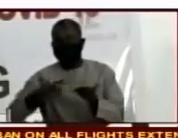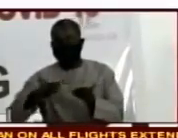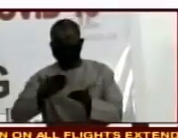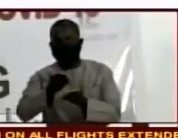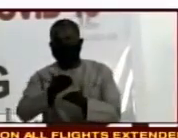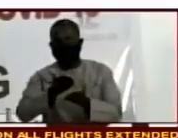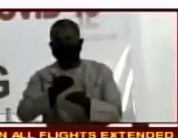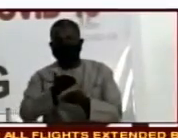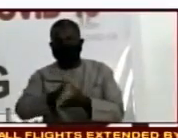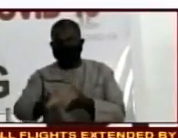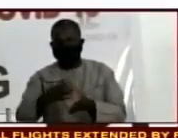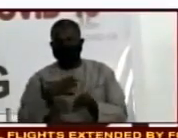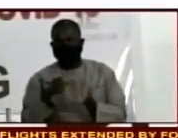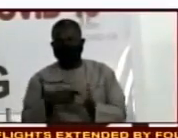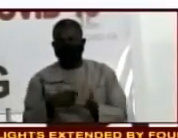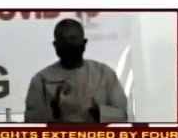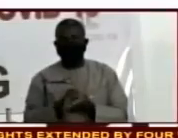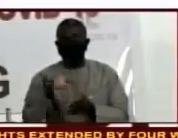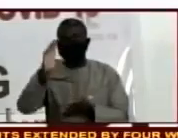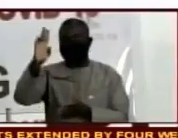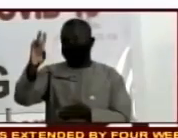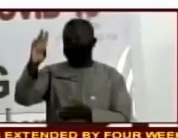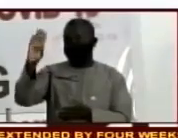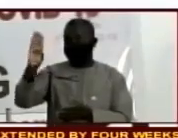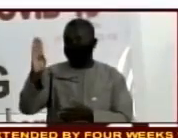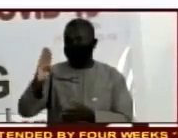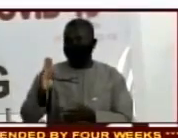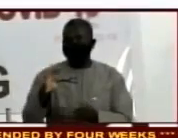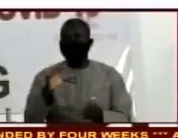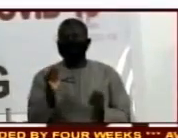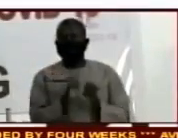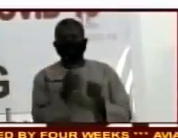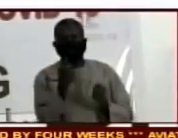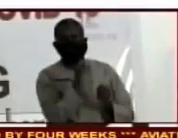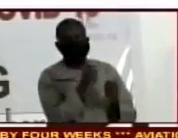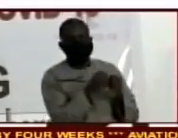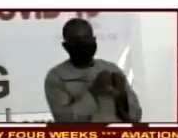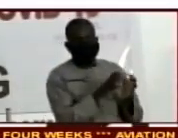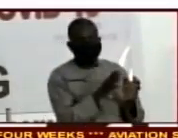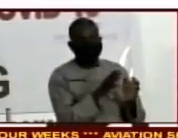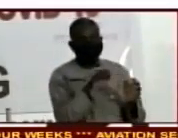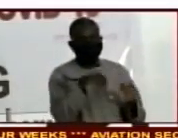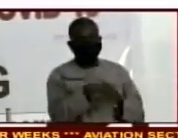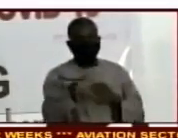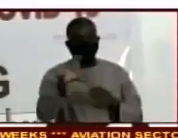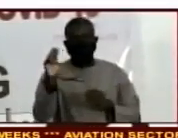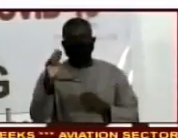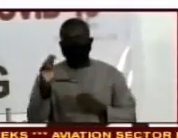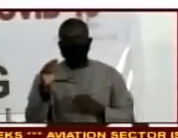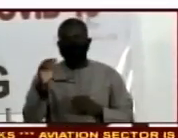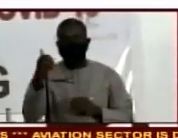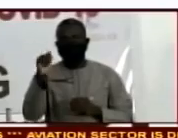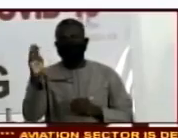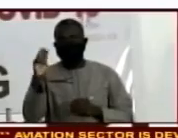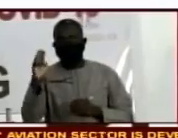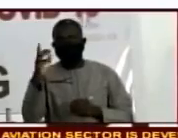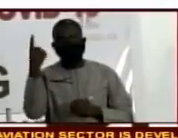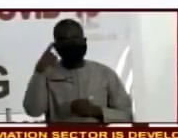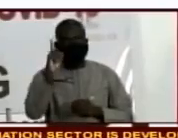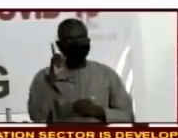aviation agencies, what they lose in a month; 10 billion for airline,